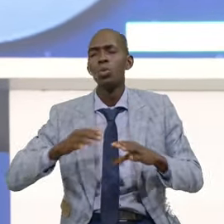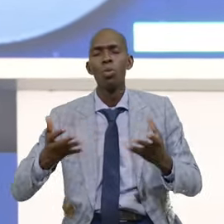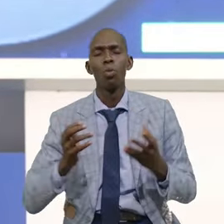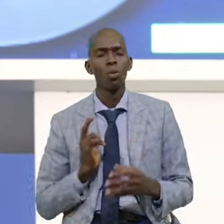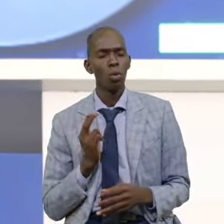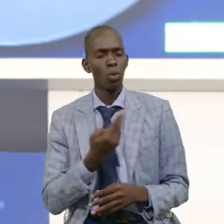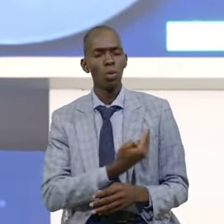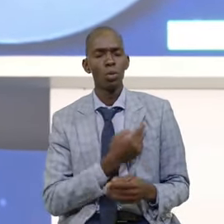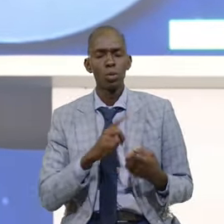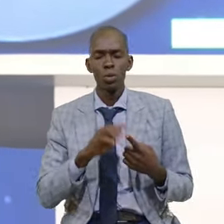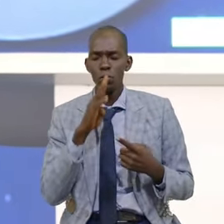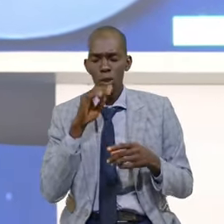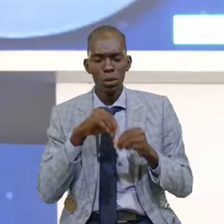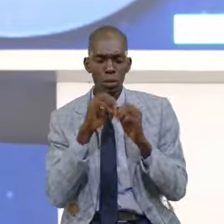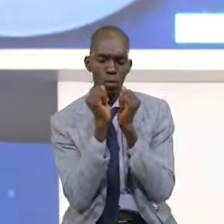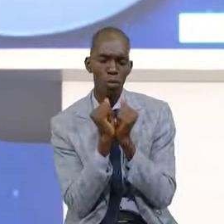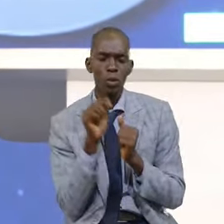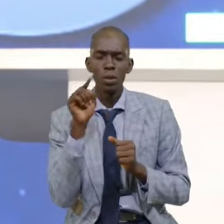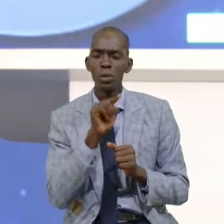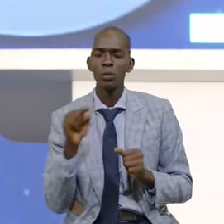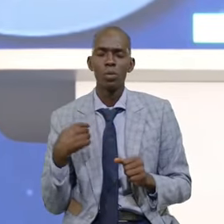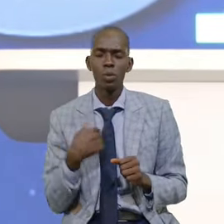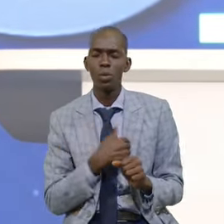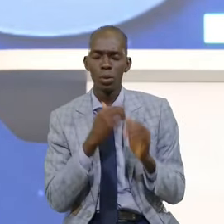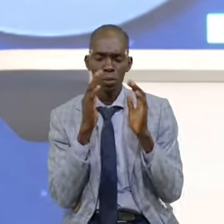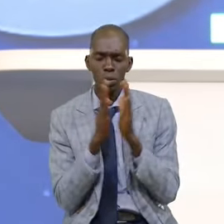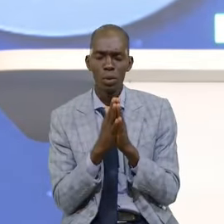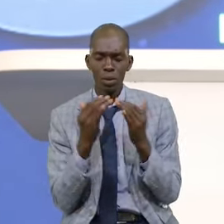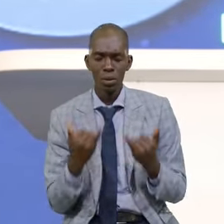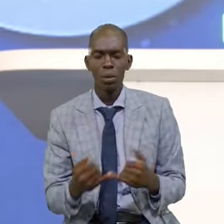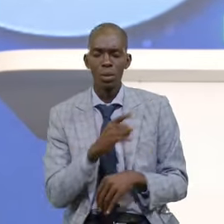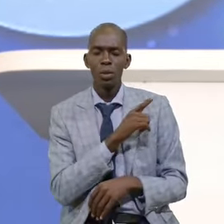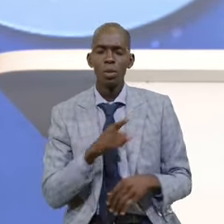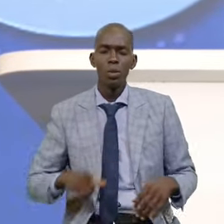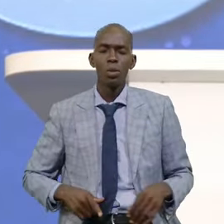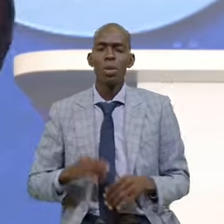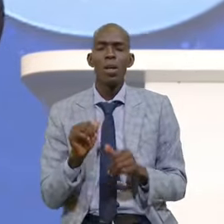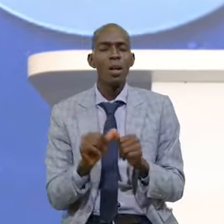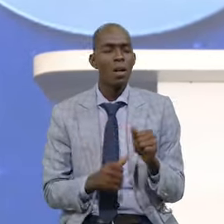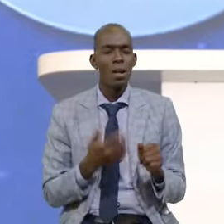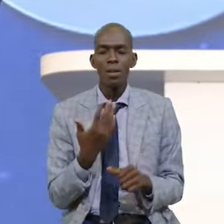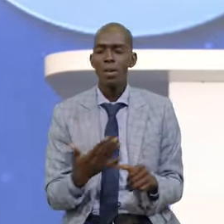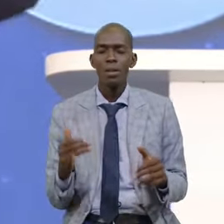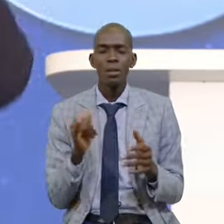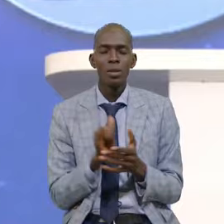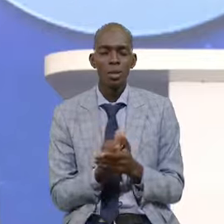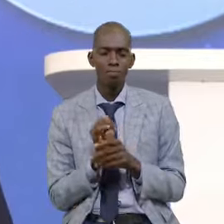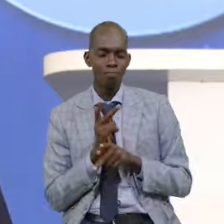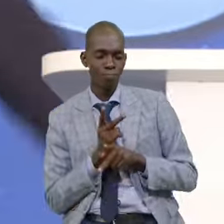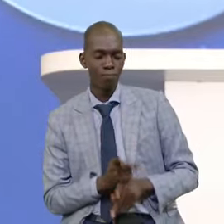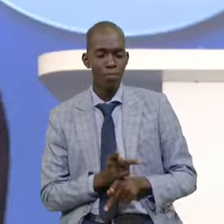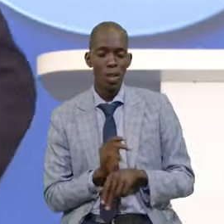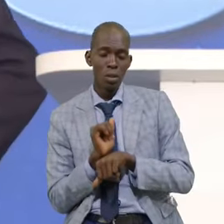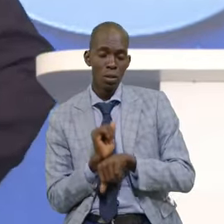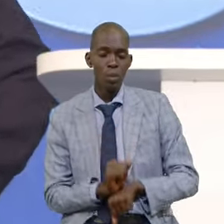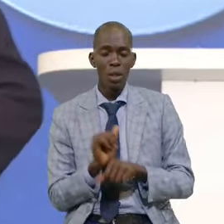And therefore, Lord, we pray today, everything that binds everyone, loose